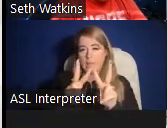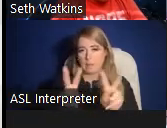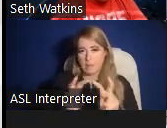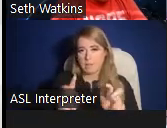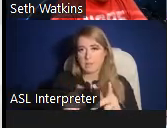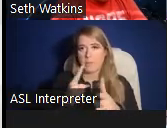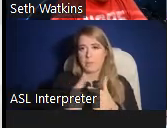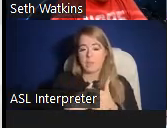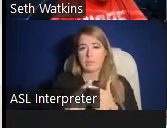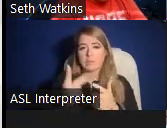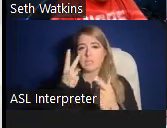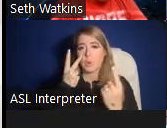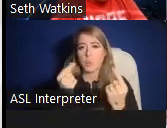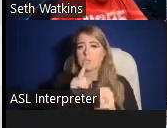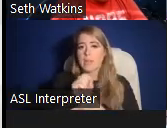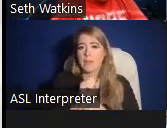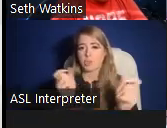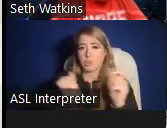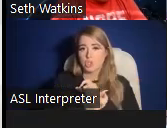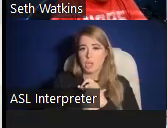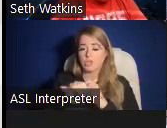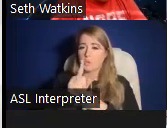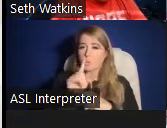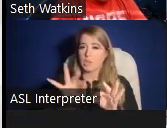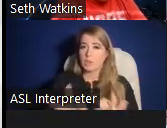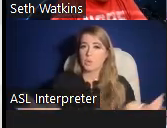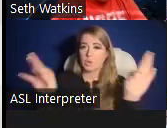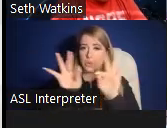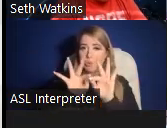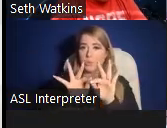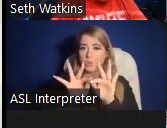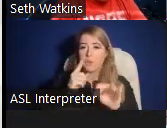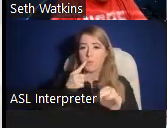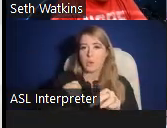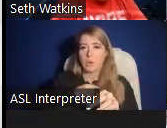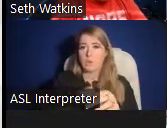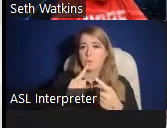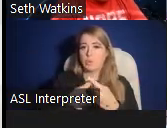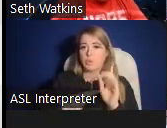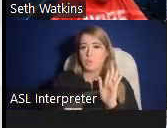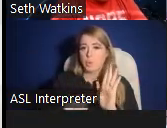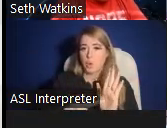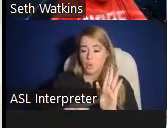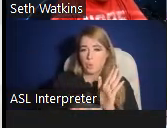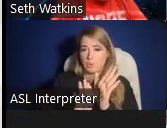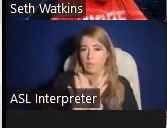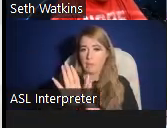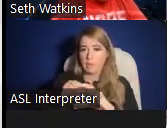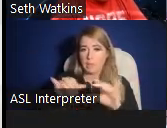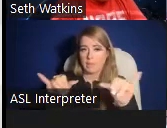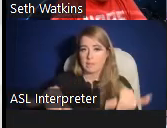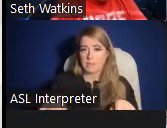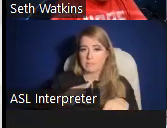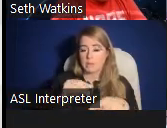what's the actual change is really critical in order to show the development of the system,